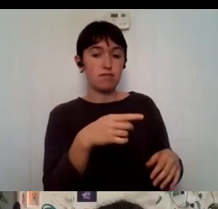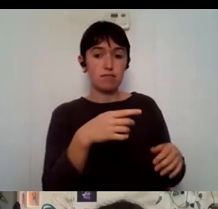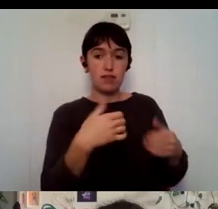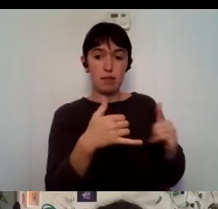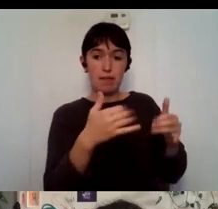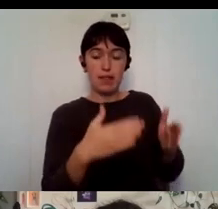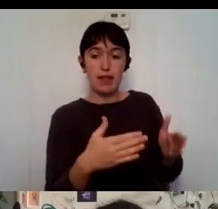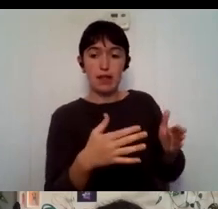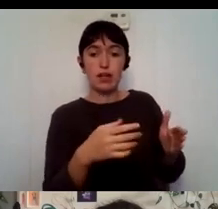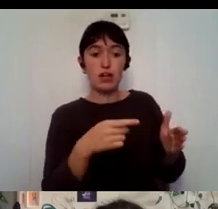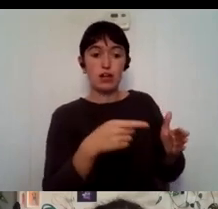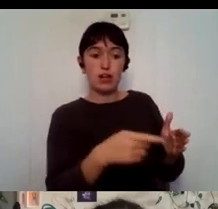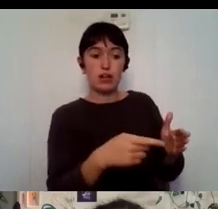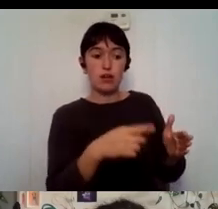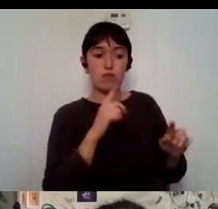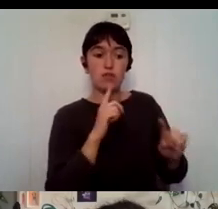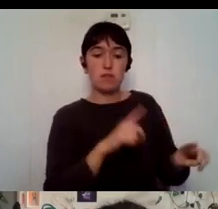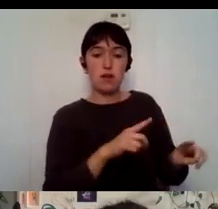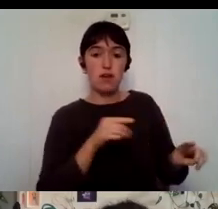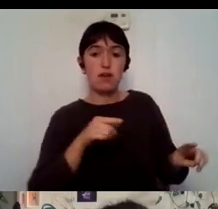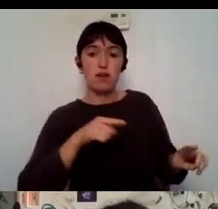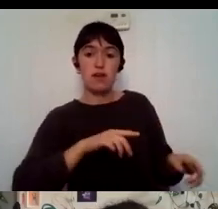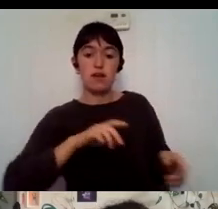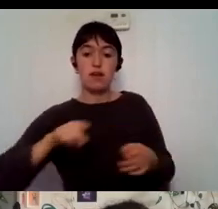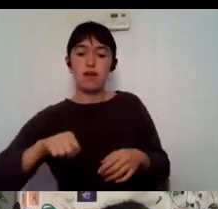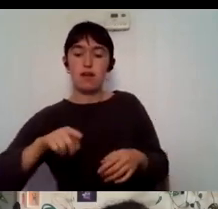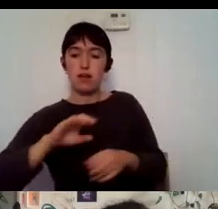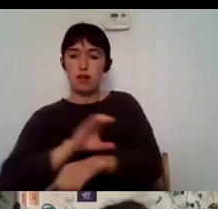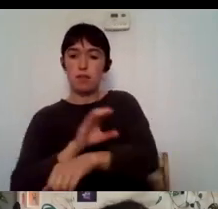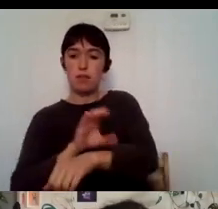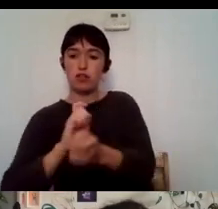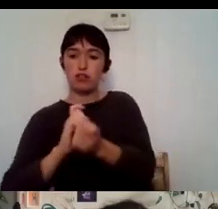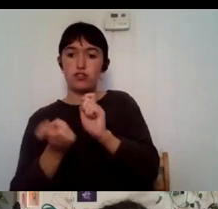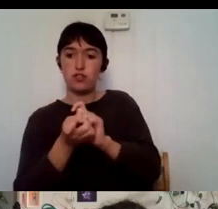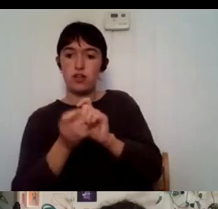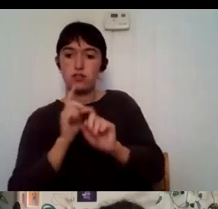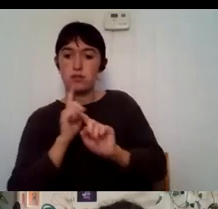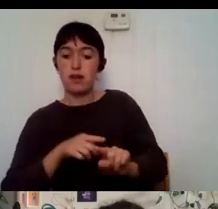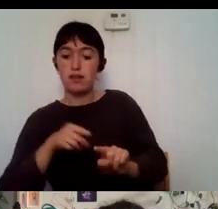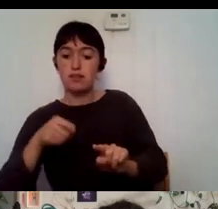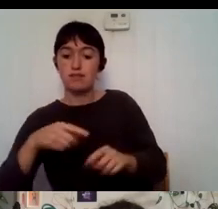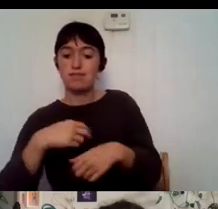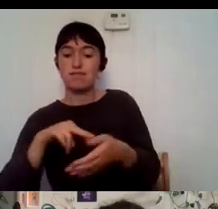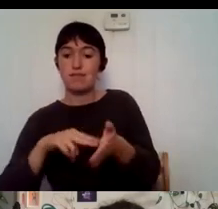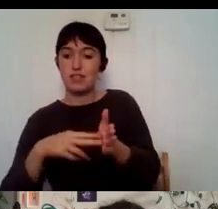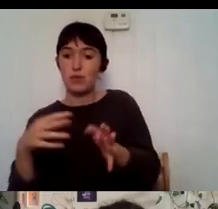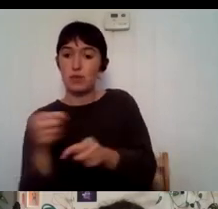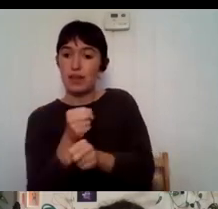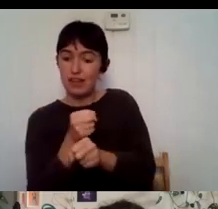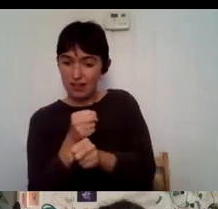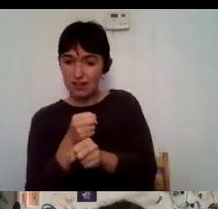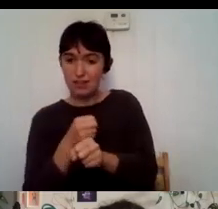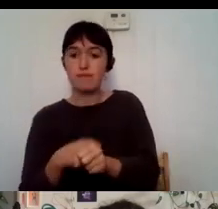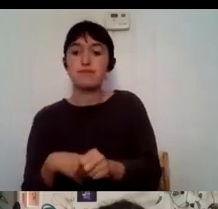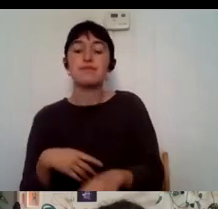its response so that it will win. So this is a way of sort of guaranteeing that everyone